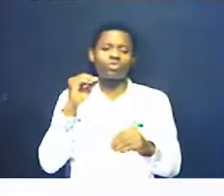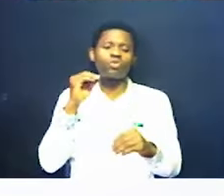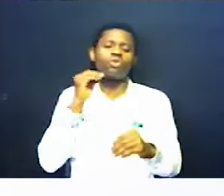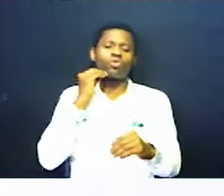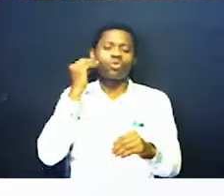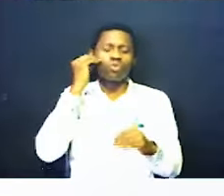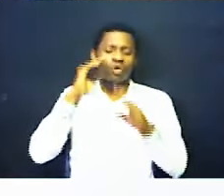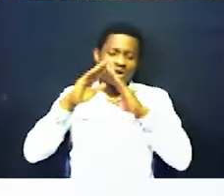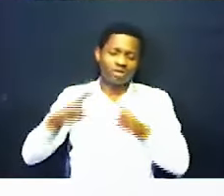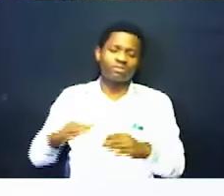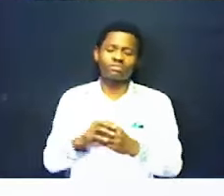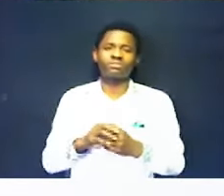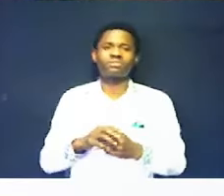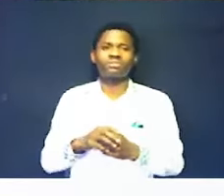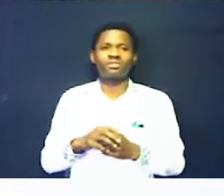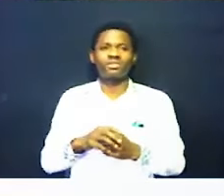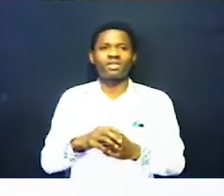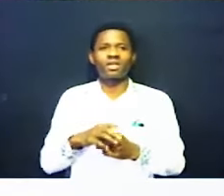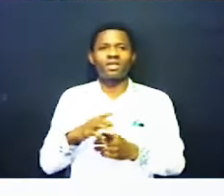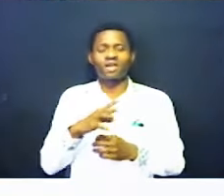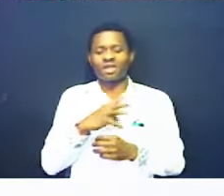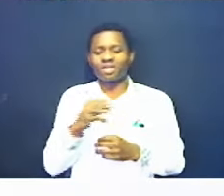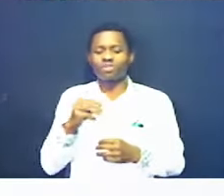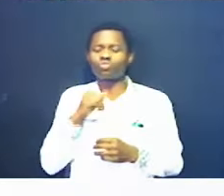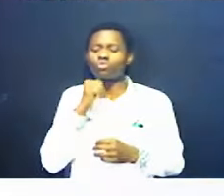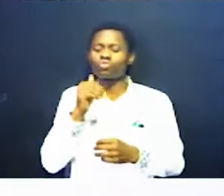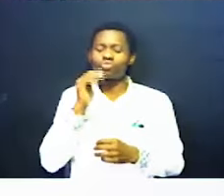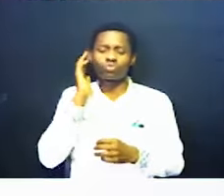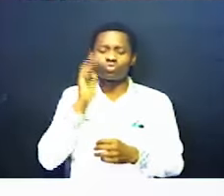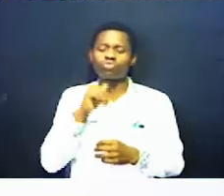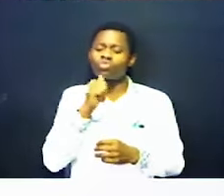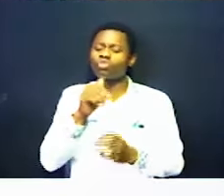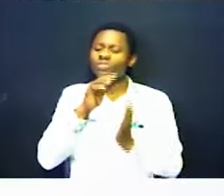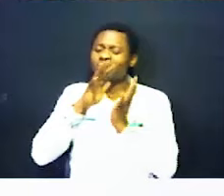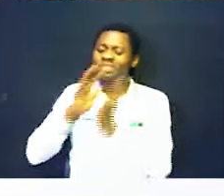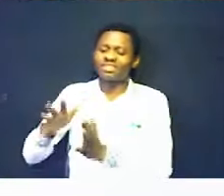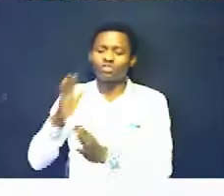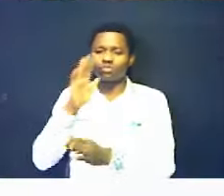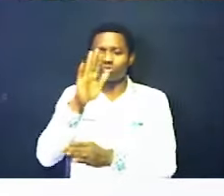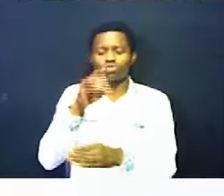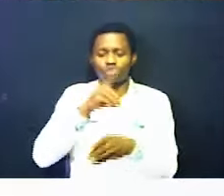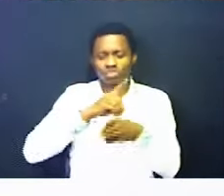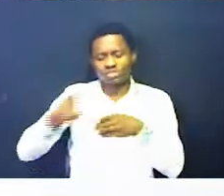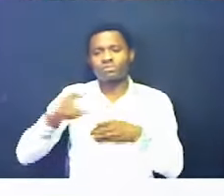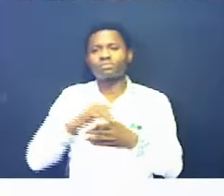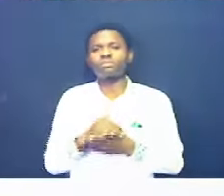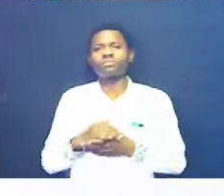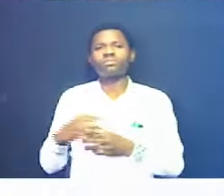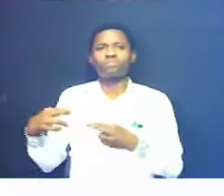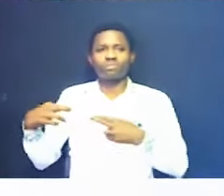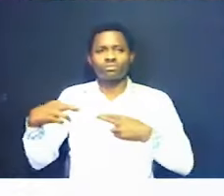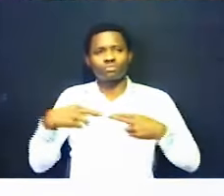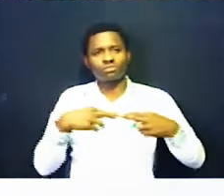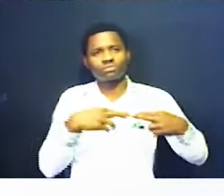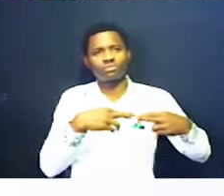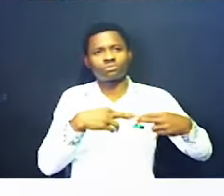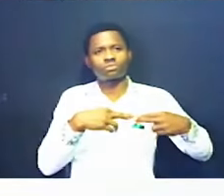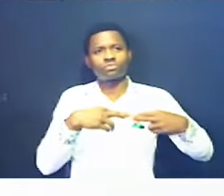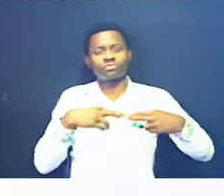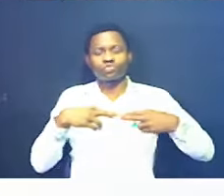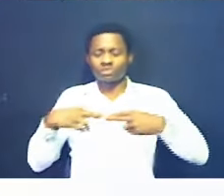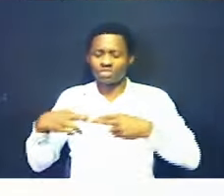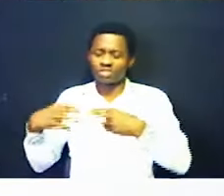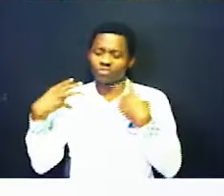and they will not shun your discipline. Relate well with